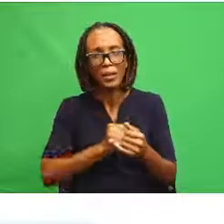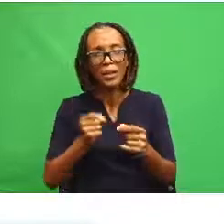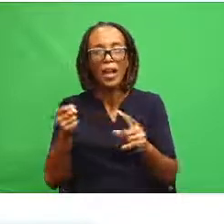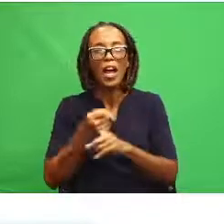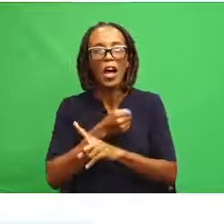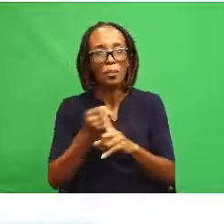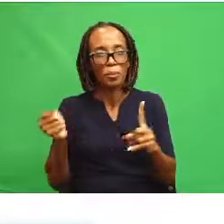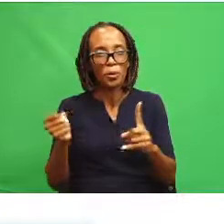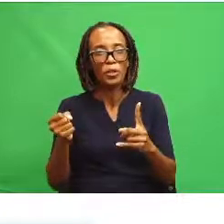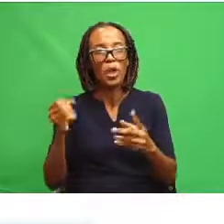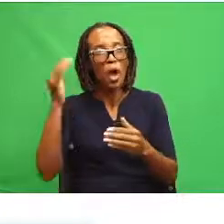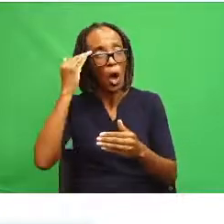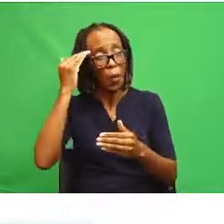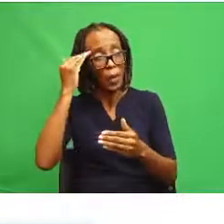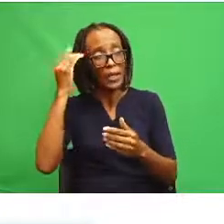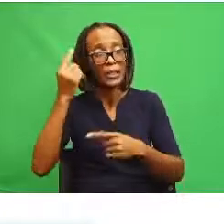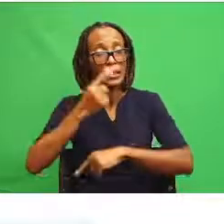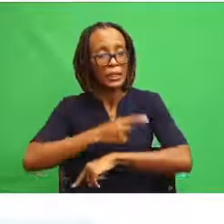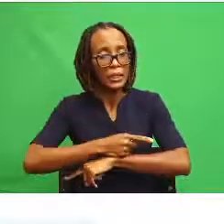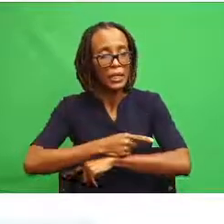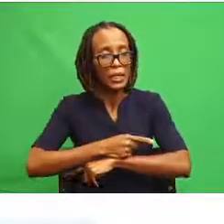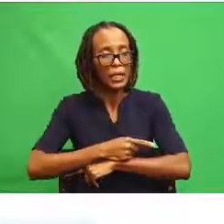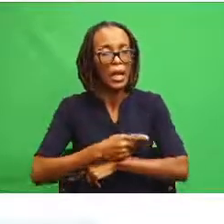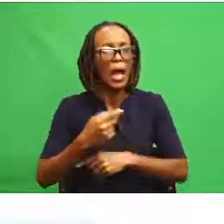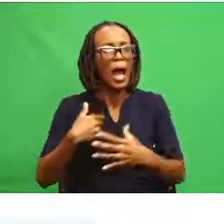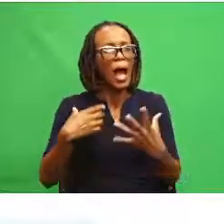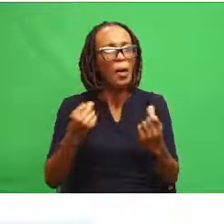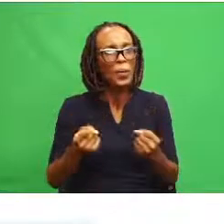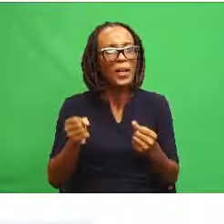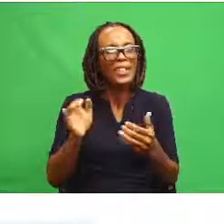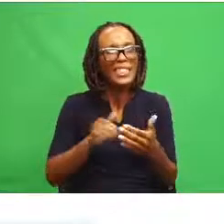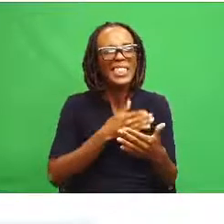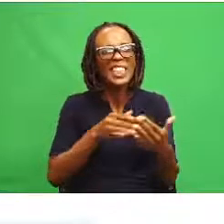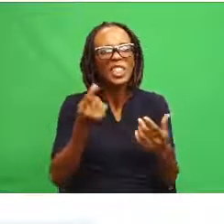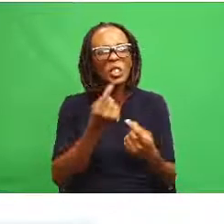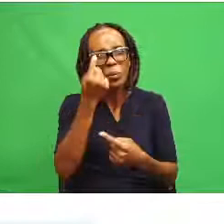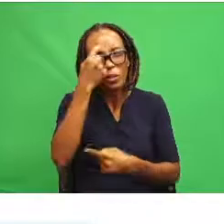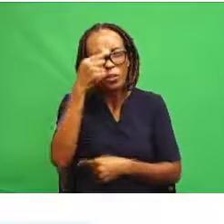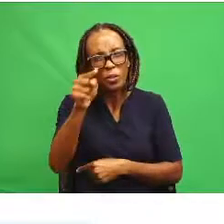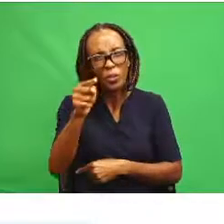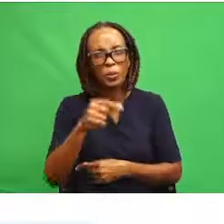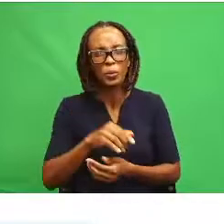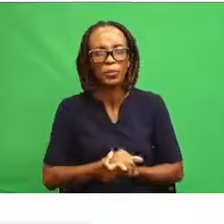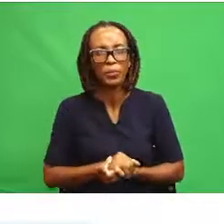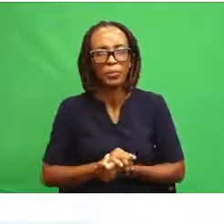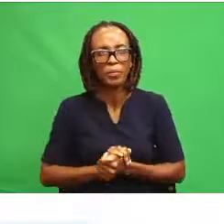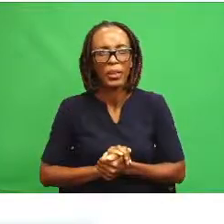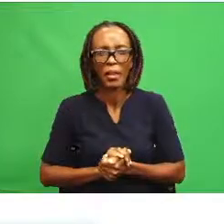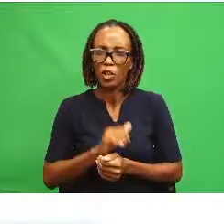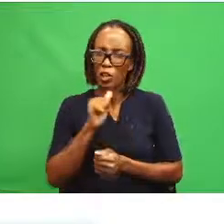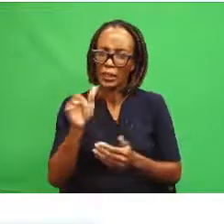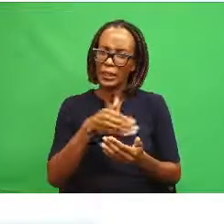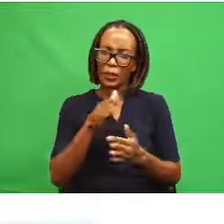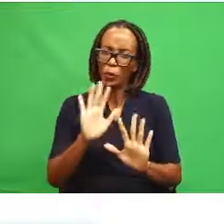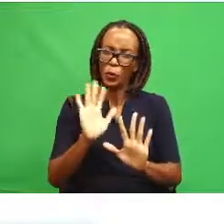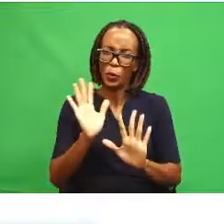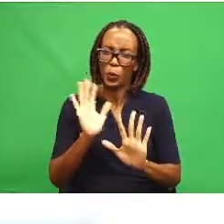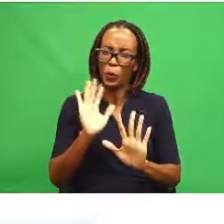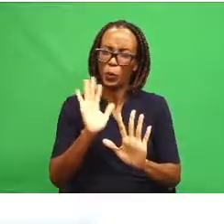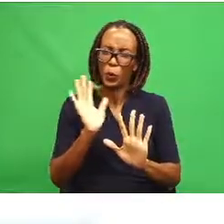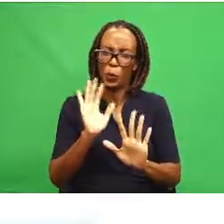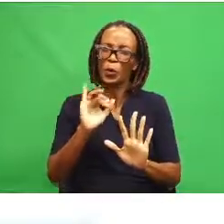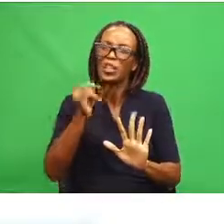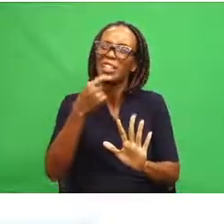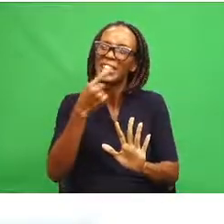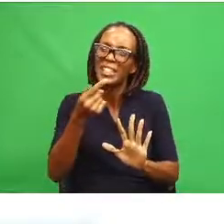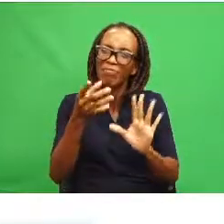with something from one of the bards of Trinidad and Tobago. And he says, in song, I'm not going to sing, I'm just going to say